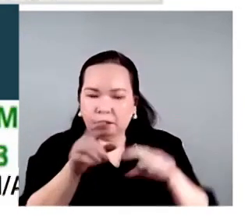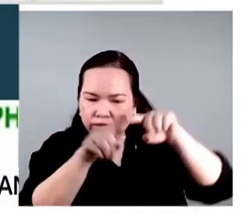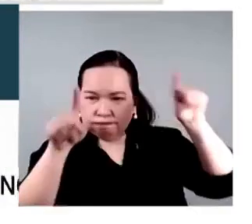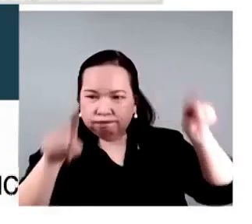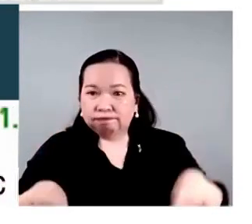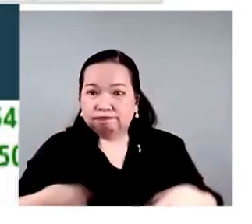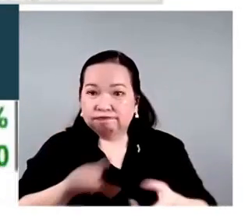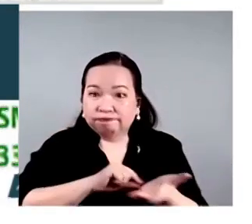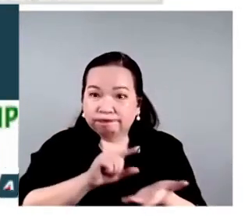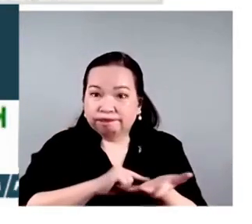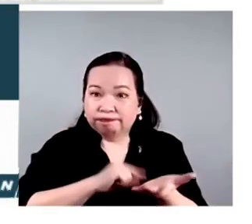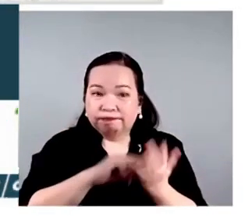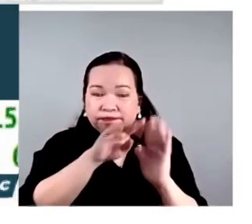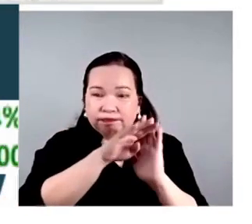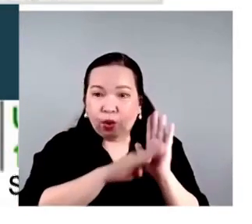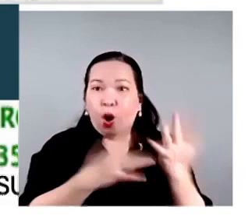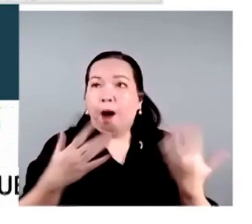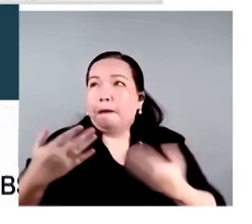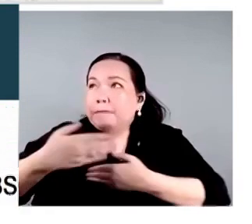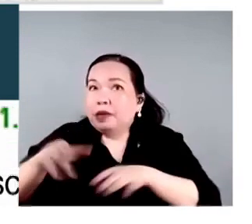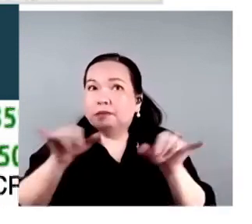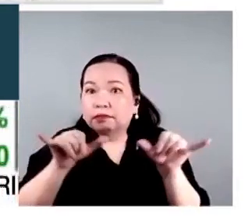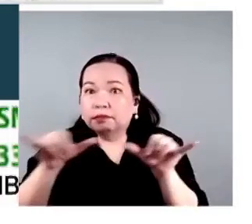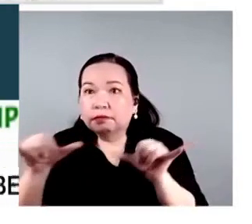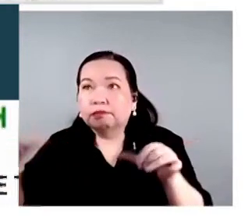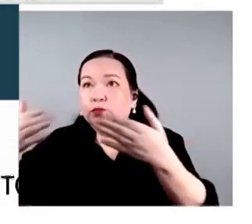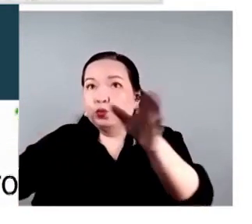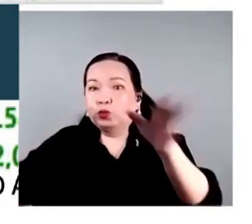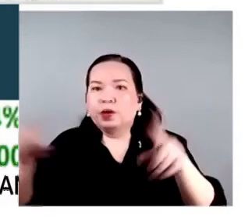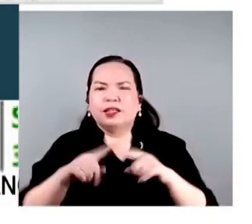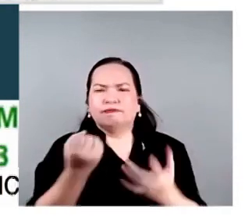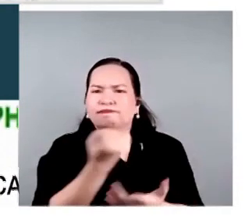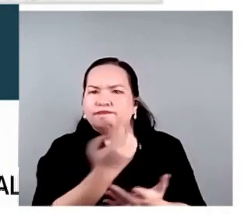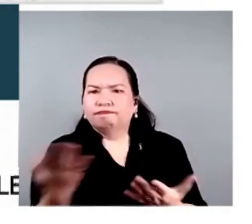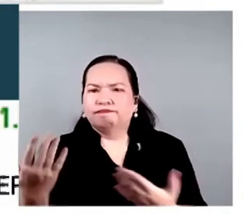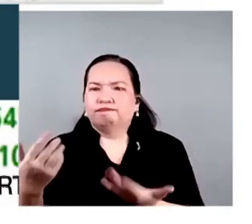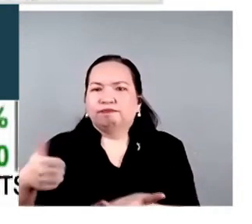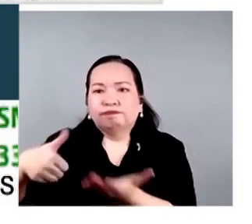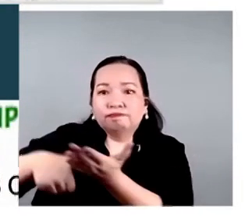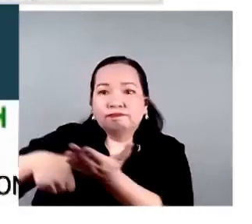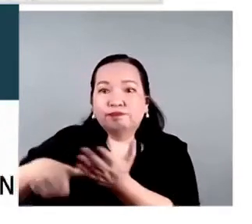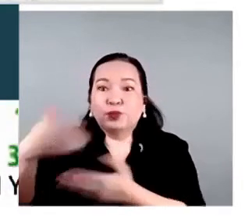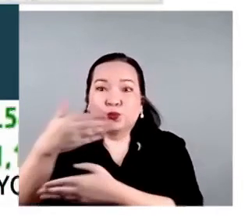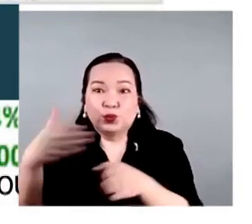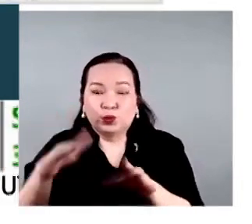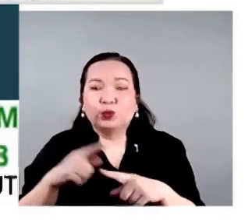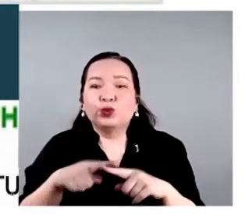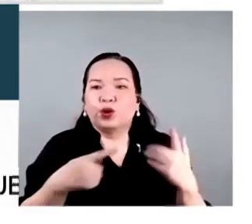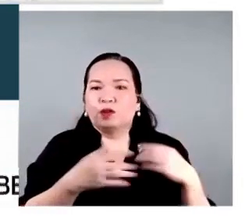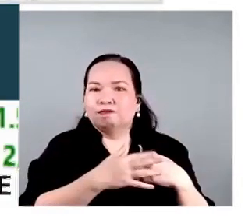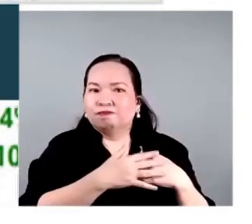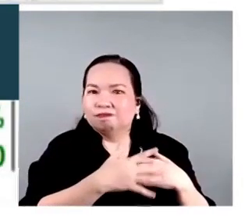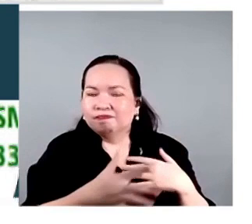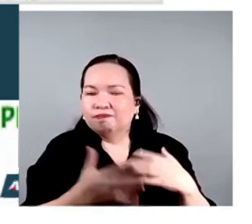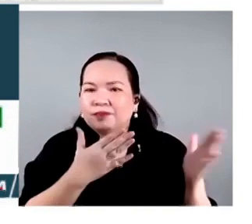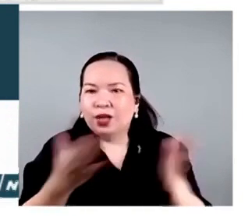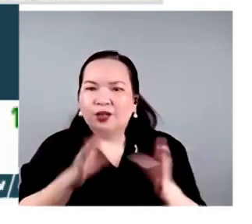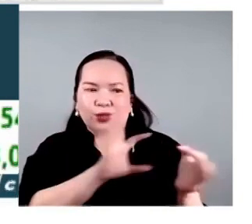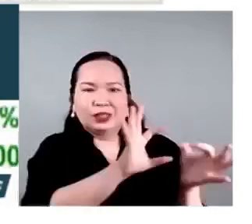mga presinto, at kung ilang presinto magkakaroon ng batas tungkol dyan, kailangan sundin. So gagawa natin ang paraan kung